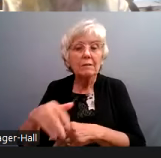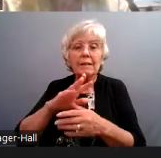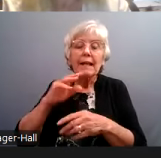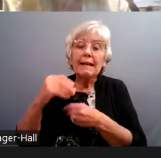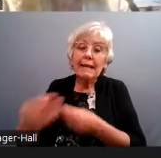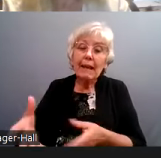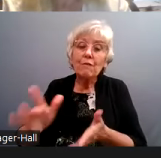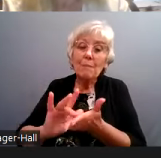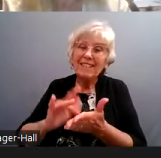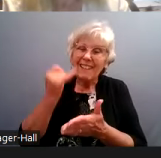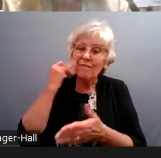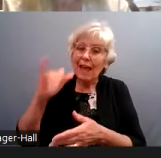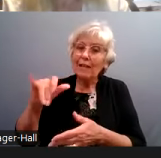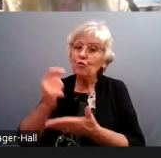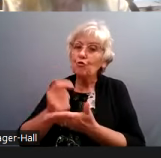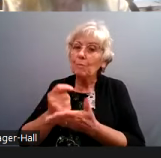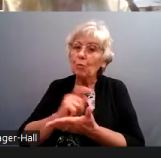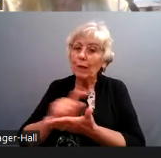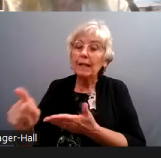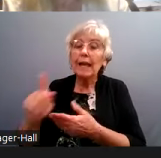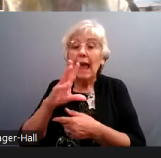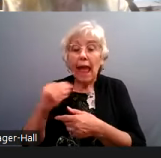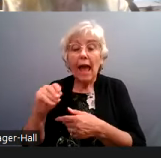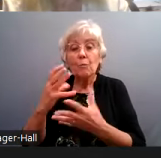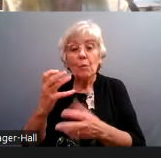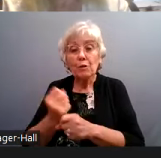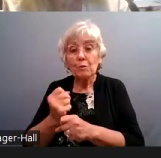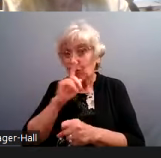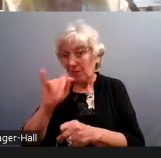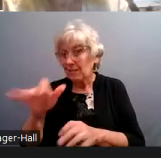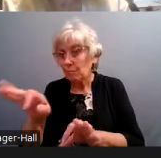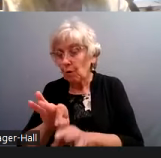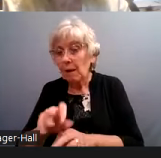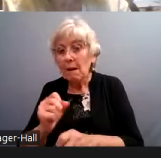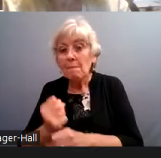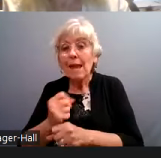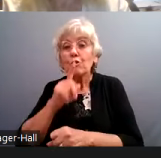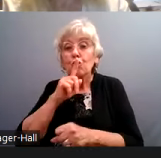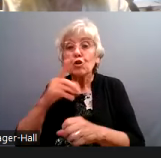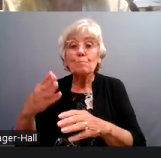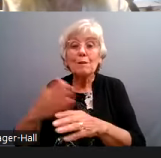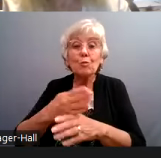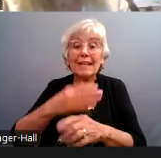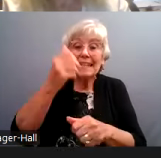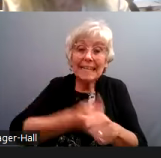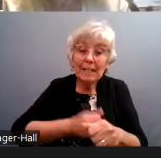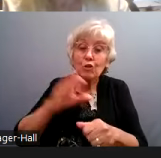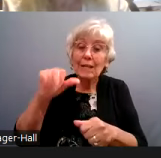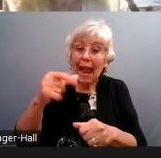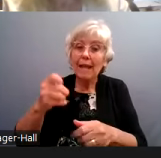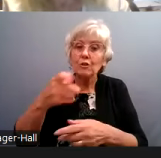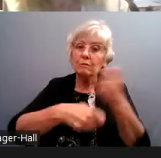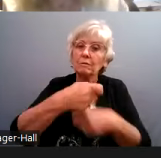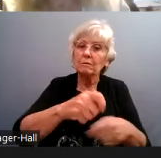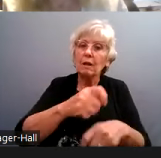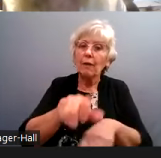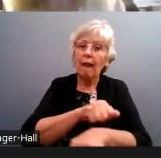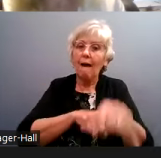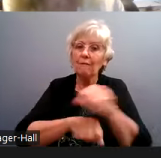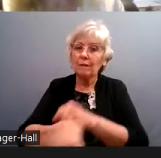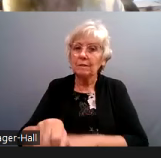it's treatment week. And we also want to make sure, this is also important, change gloves in between cages. It's fine if we have like